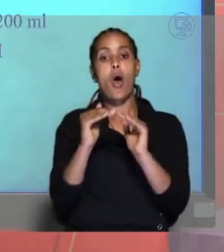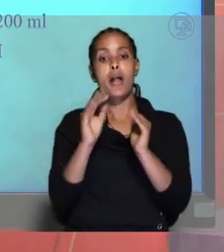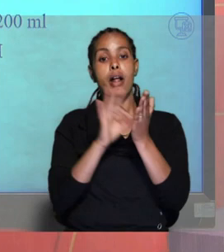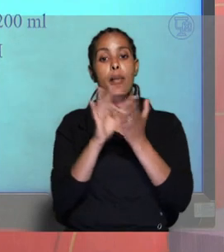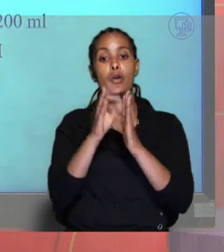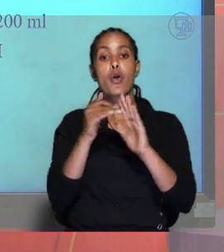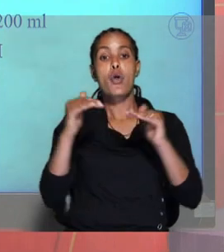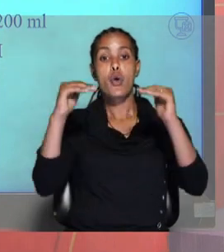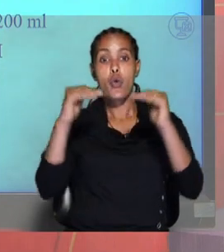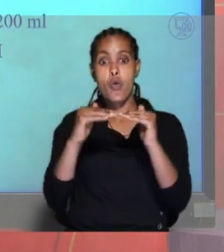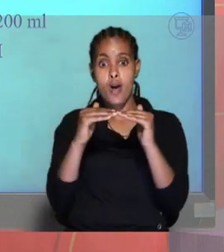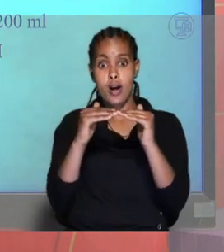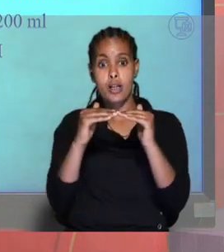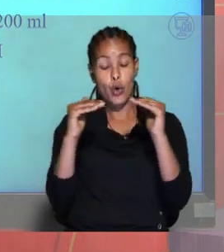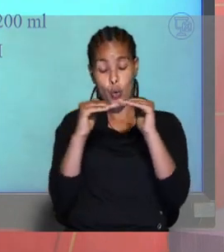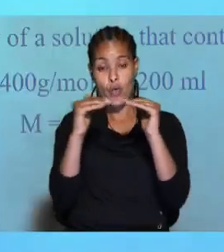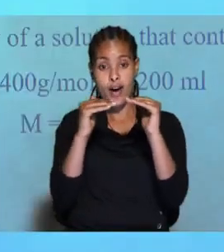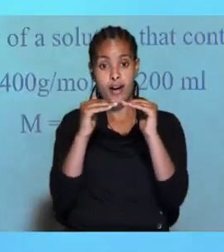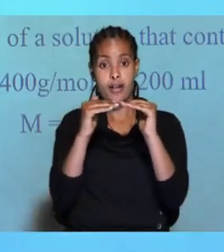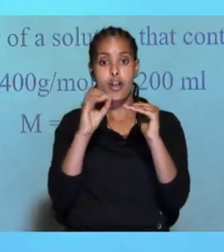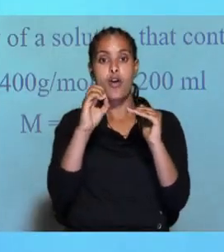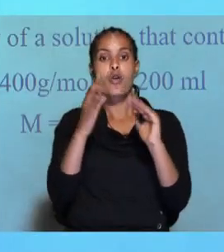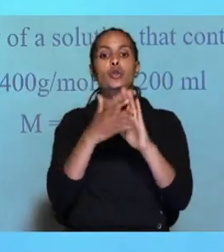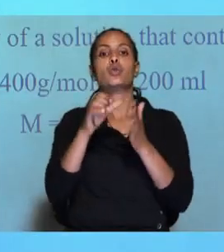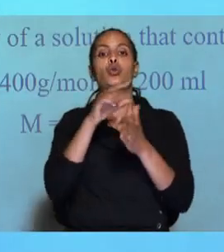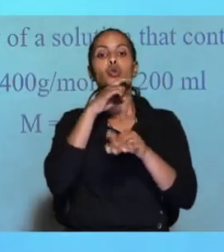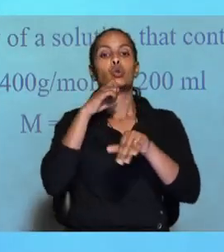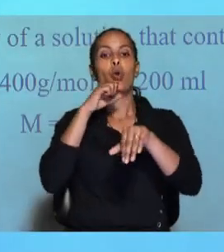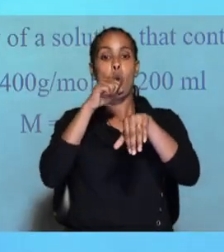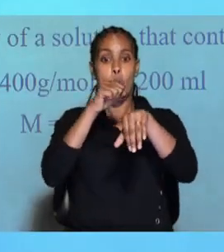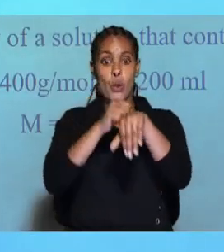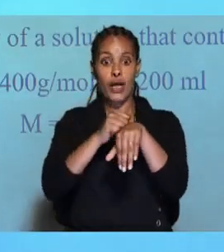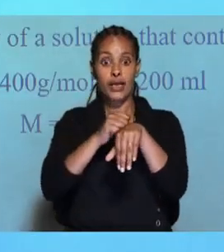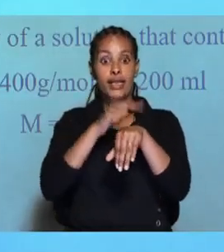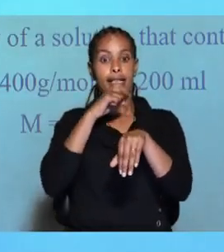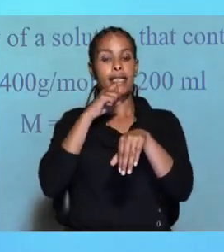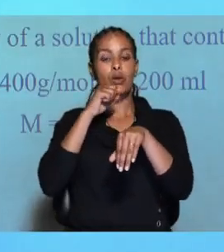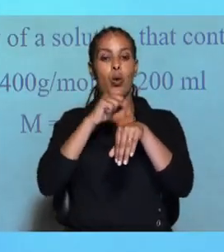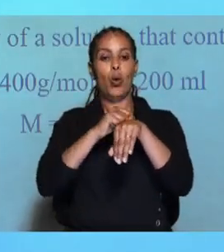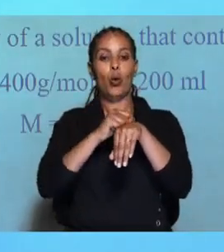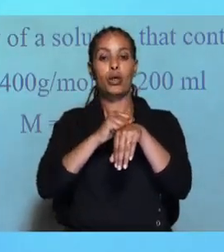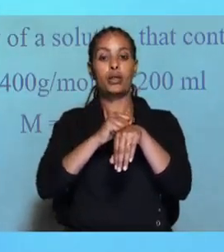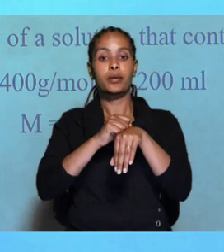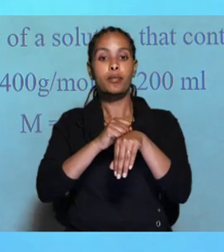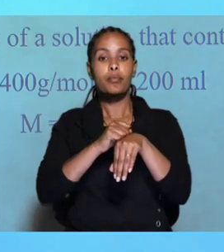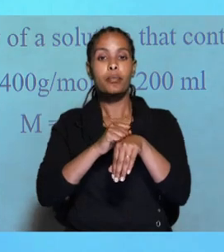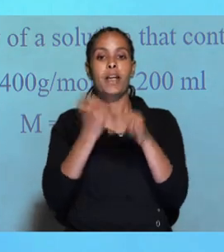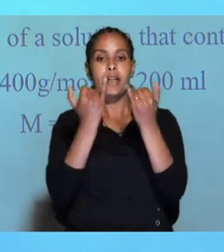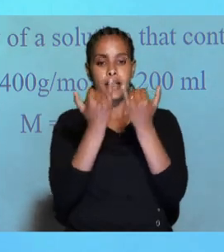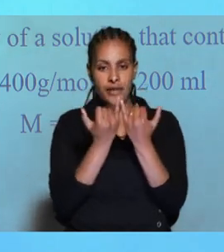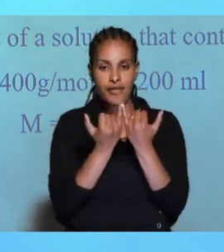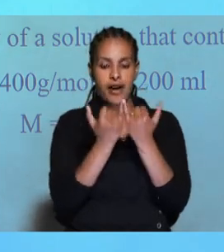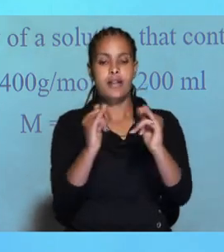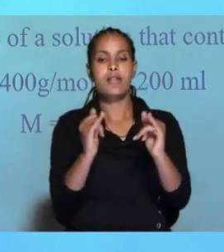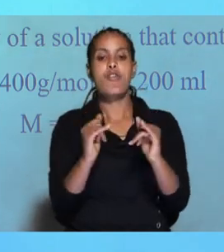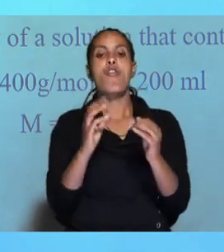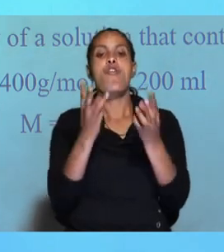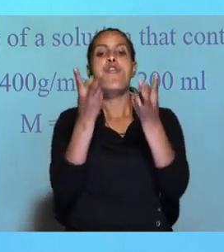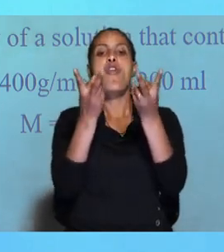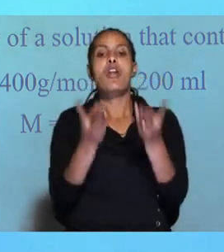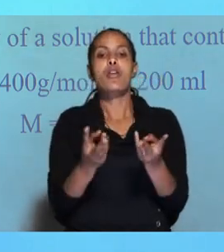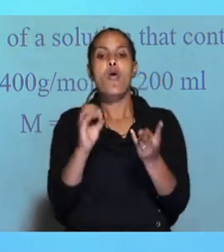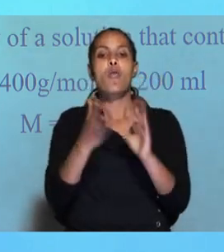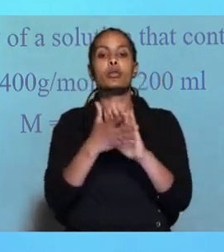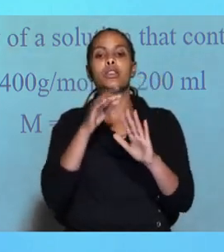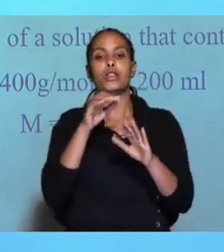of equivalents of solids, number of equivalents of solids divided by volume of